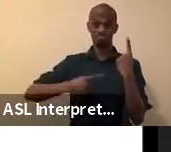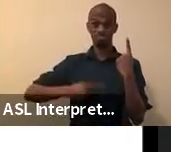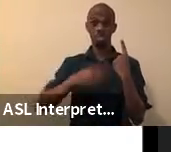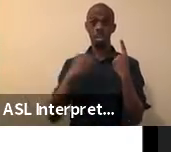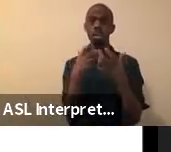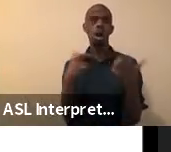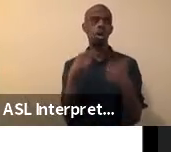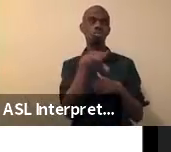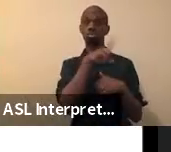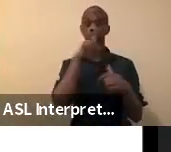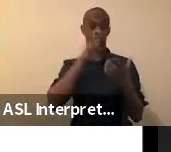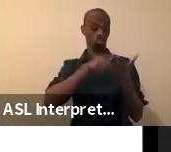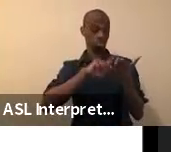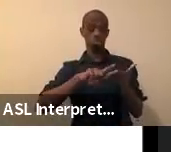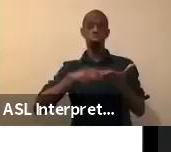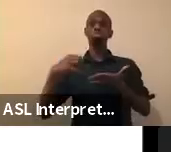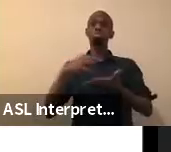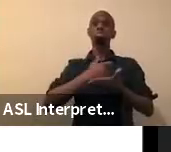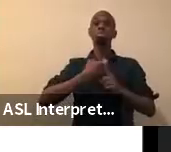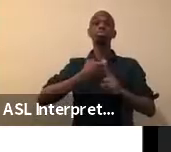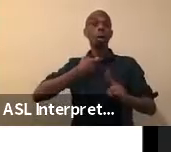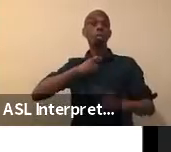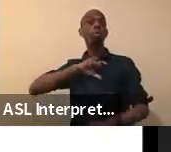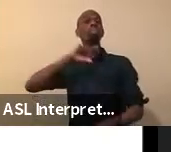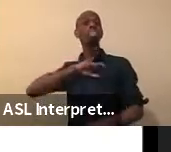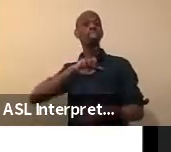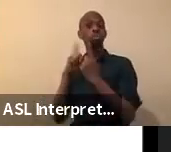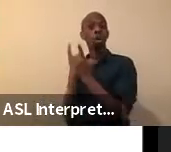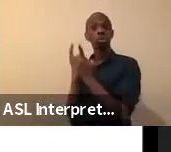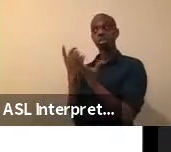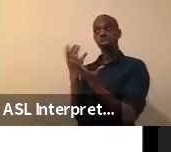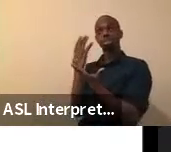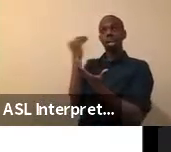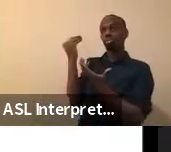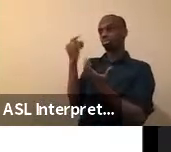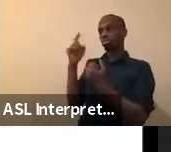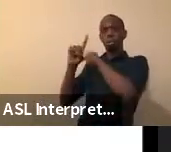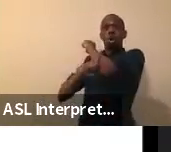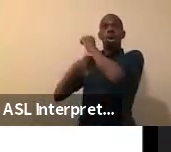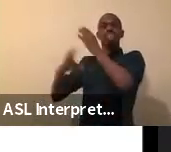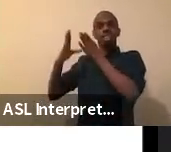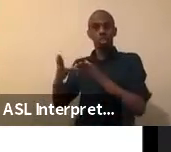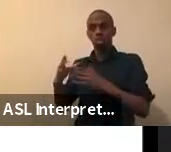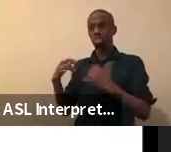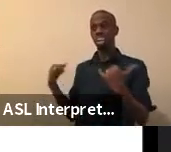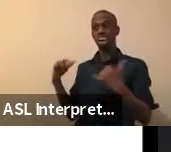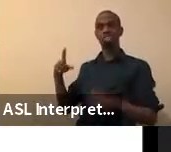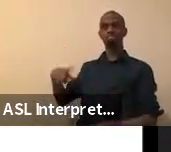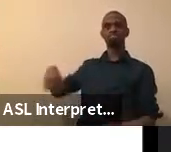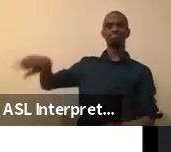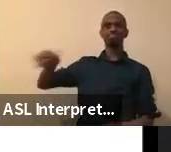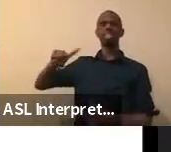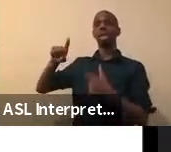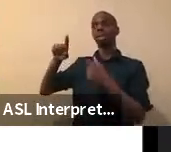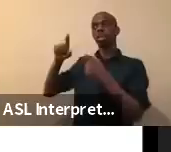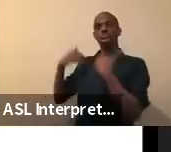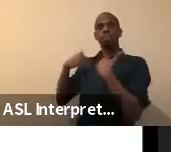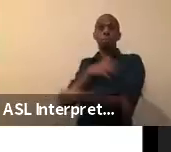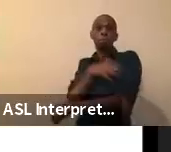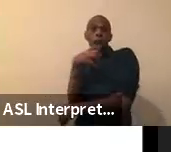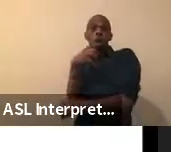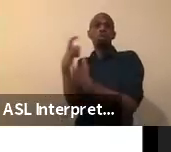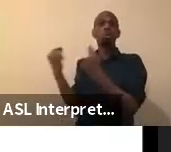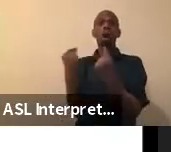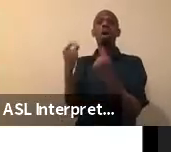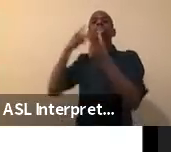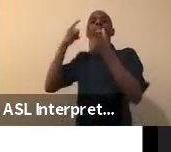police departments. And so police departments are kind of, prosecutors are kind of in a position to say, we think that there's something about you